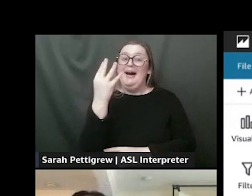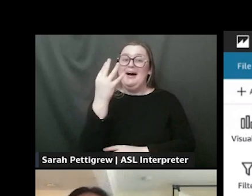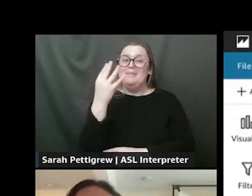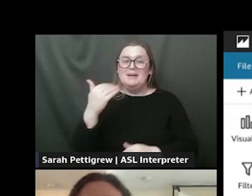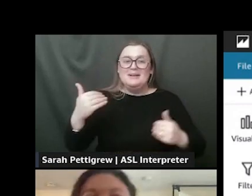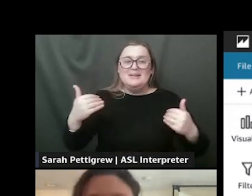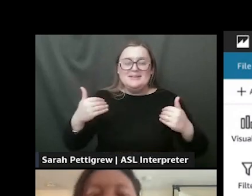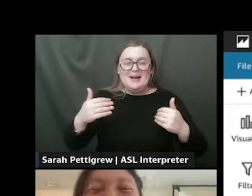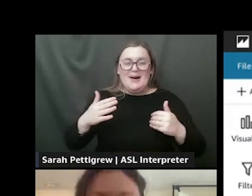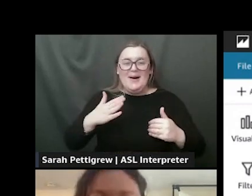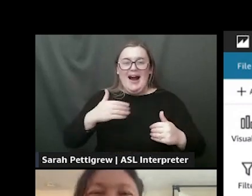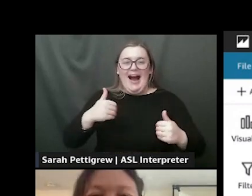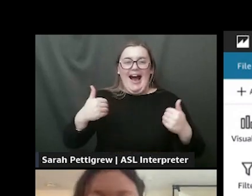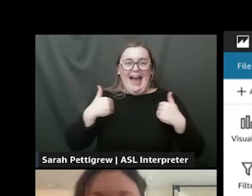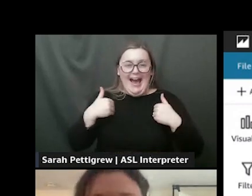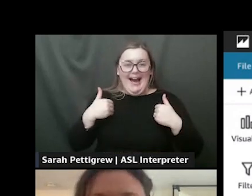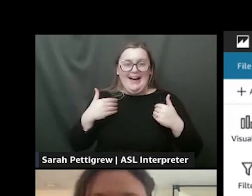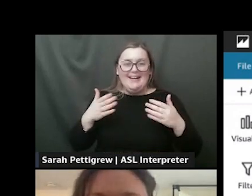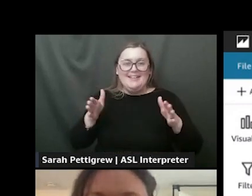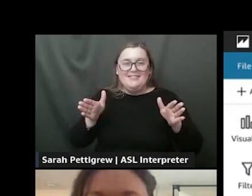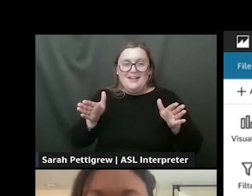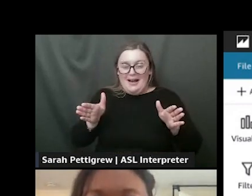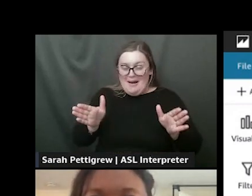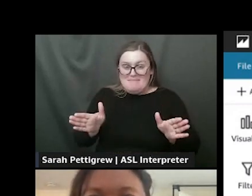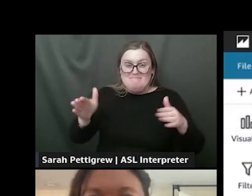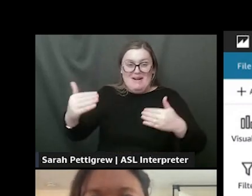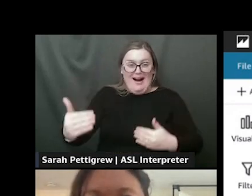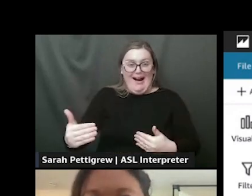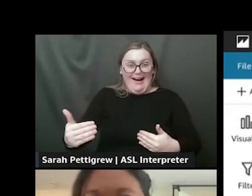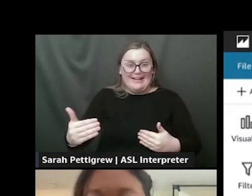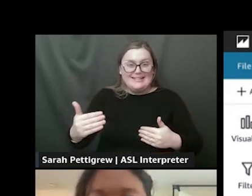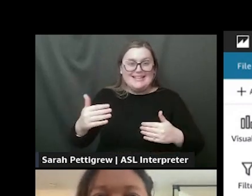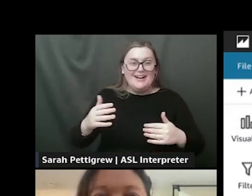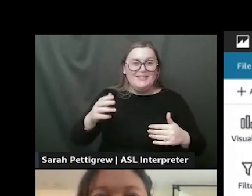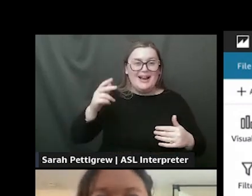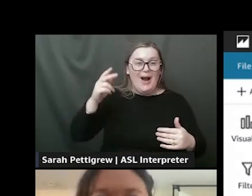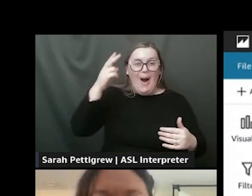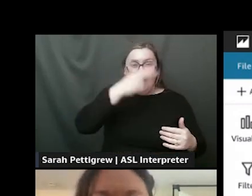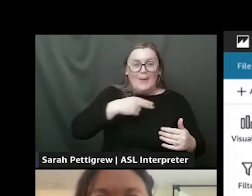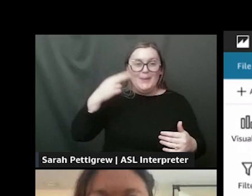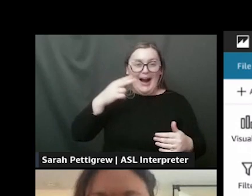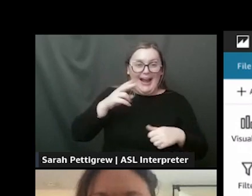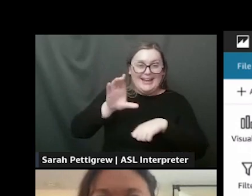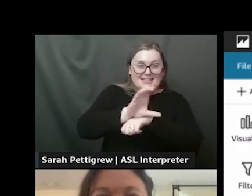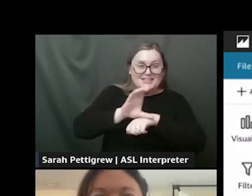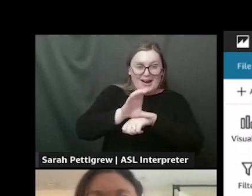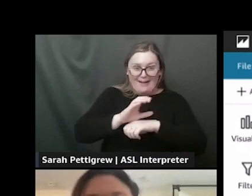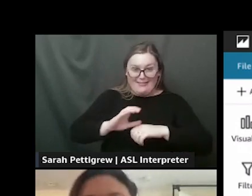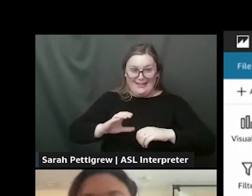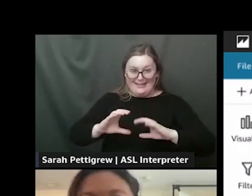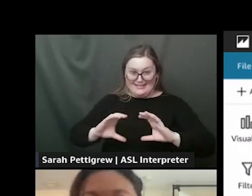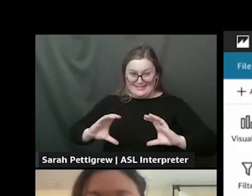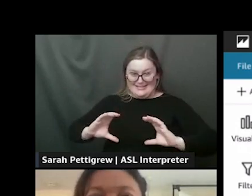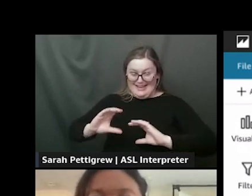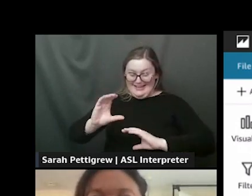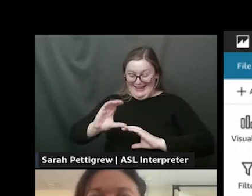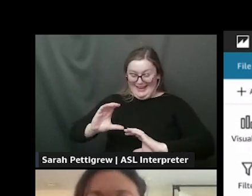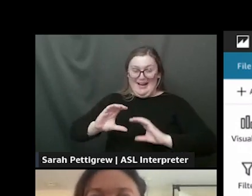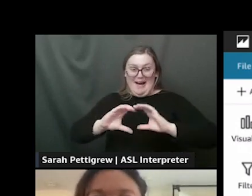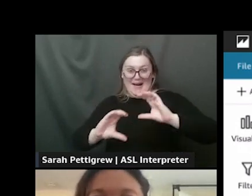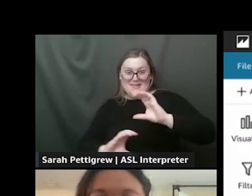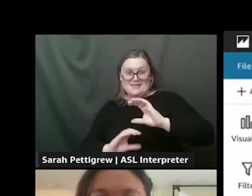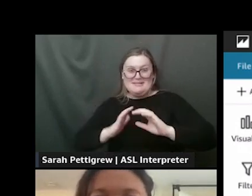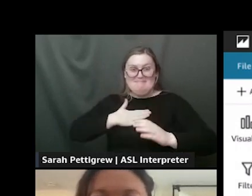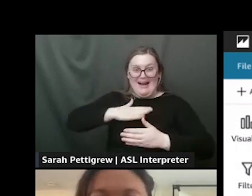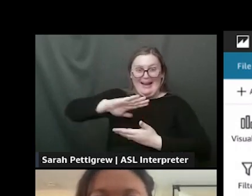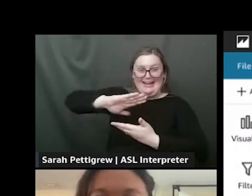of Hawaiian Host chocolates and some Mauna Loa nuts. This raises my keyboard is way